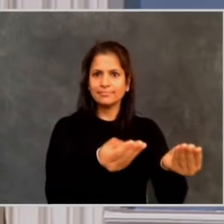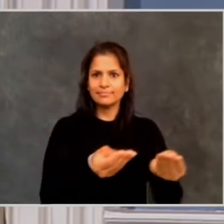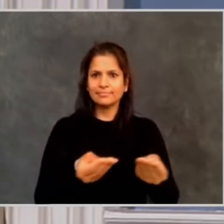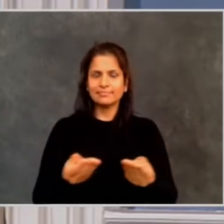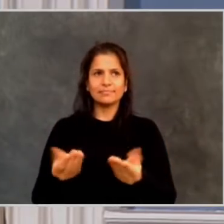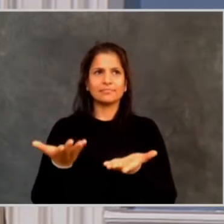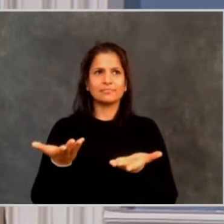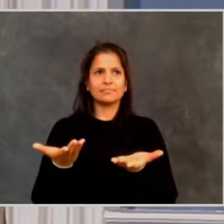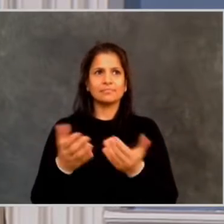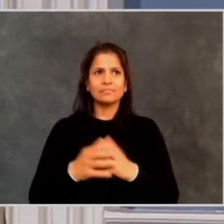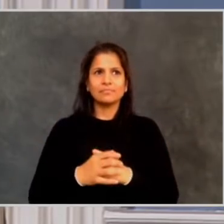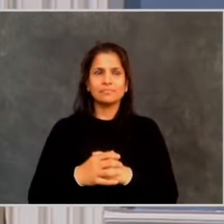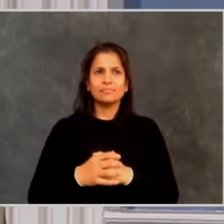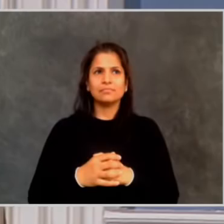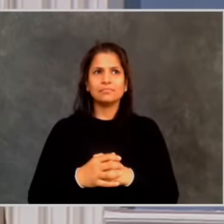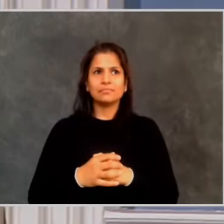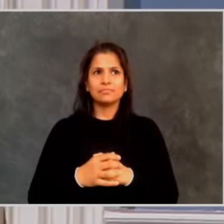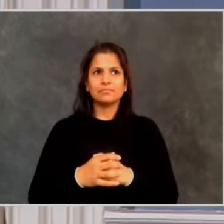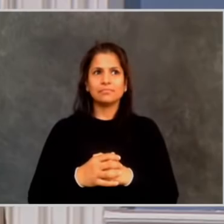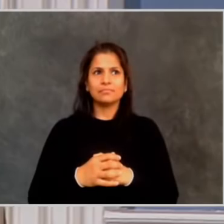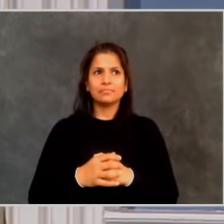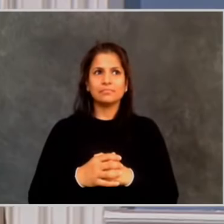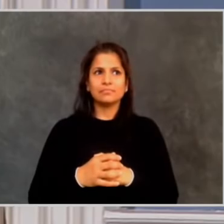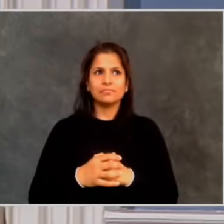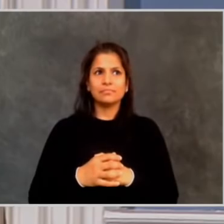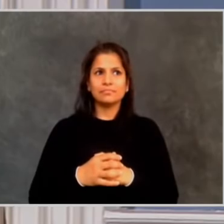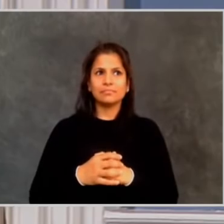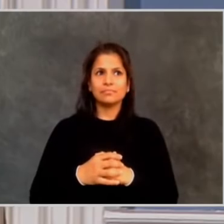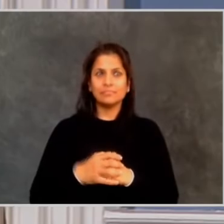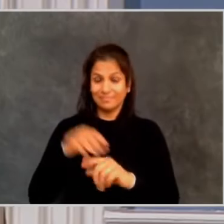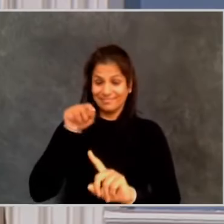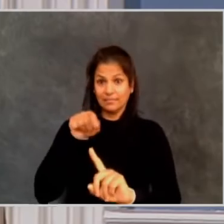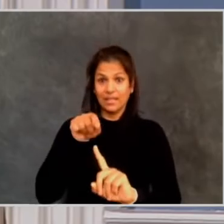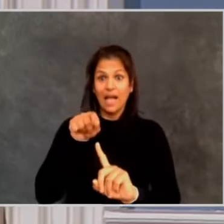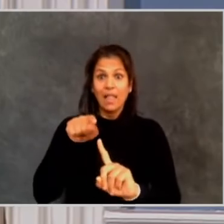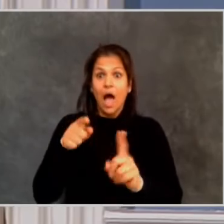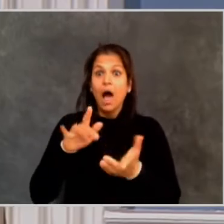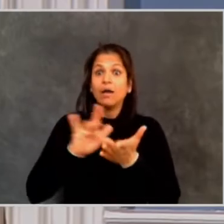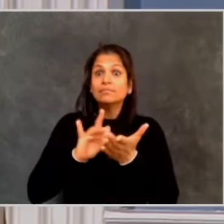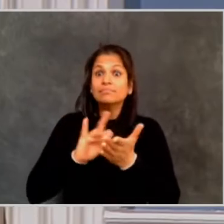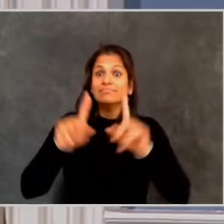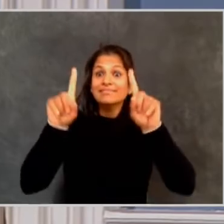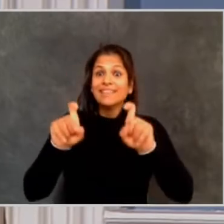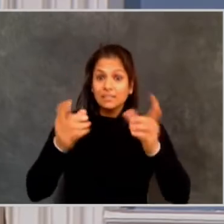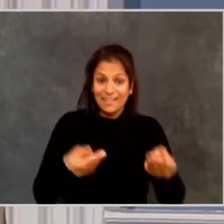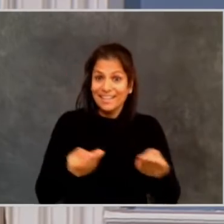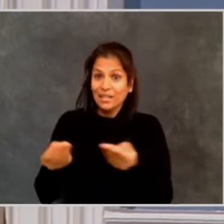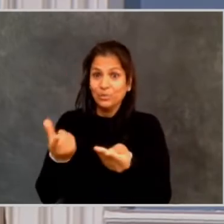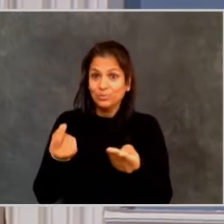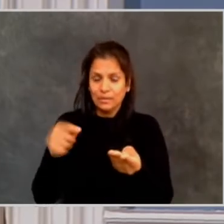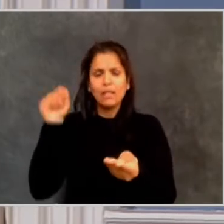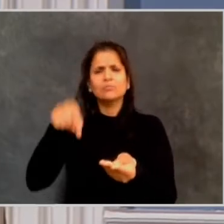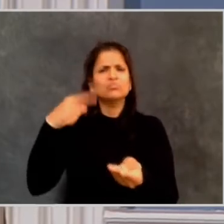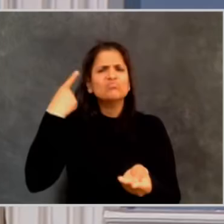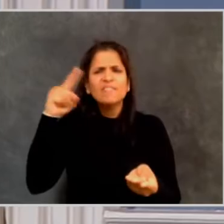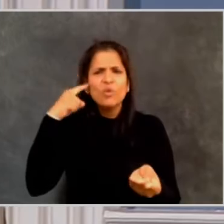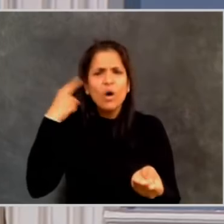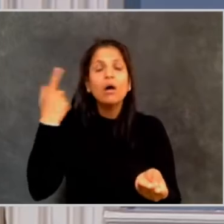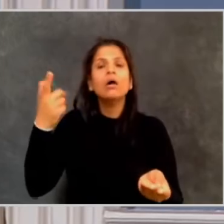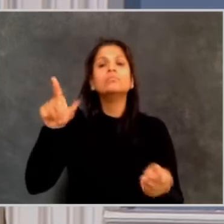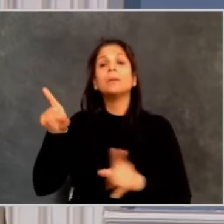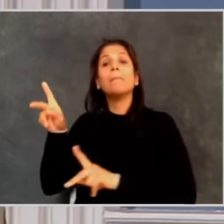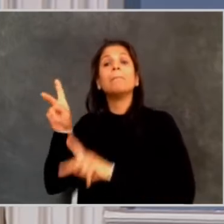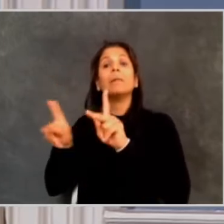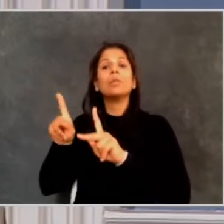through the experience we had with measles. But the reality is, what does it mean to have